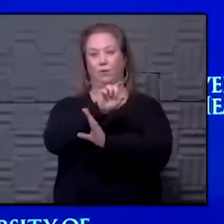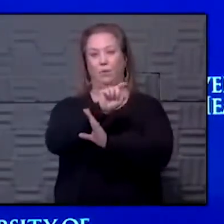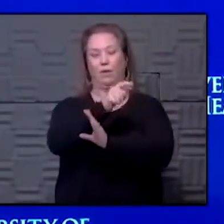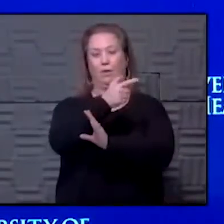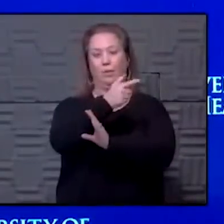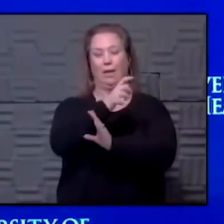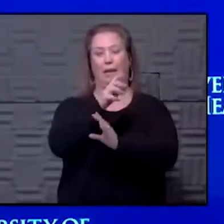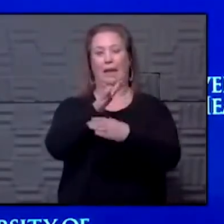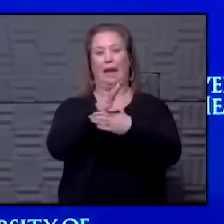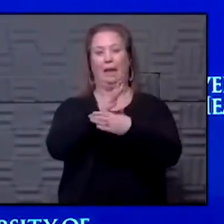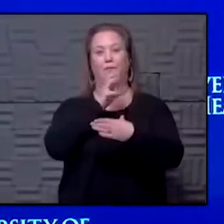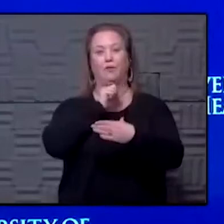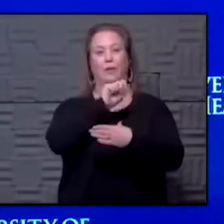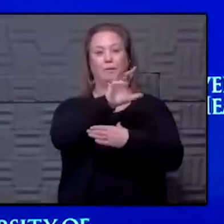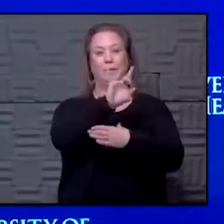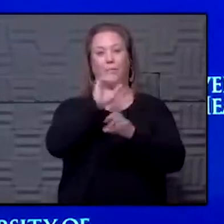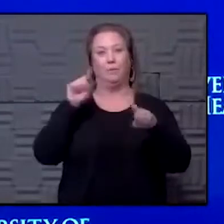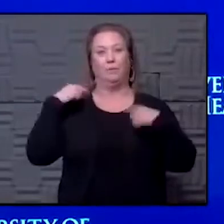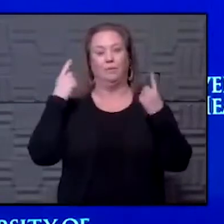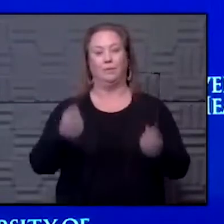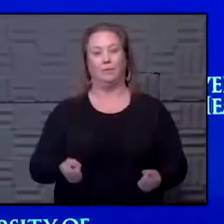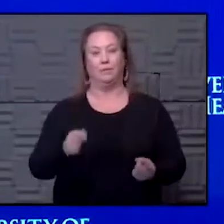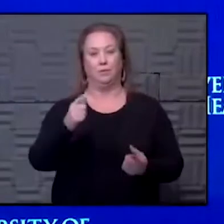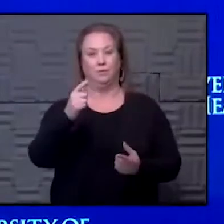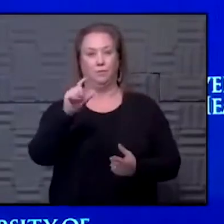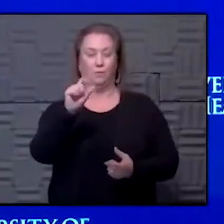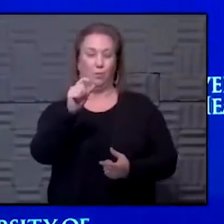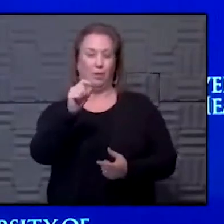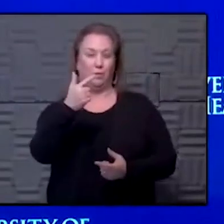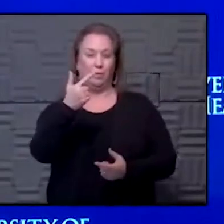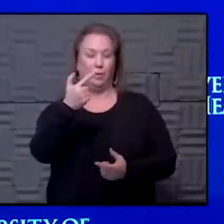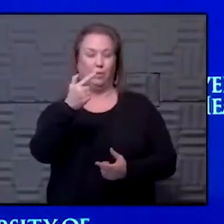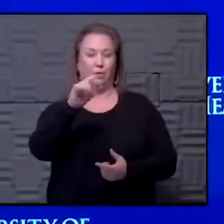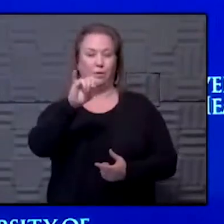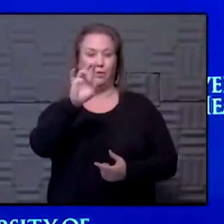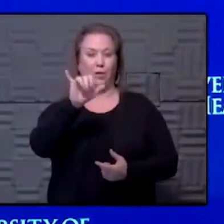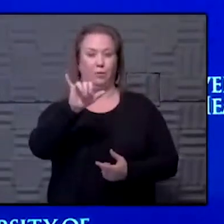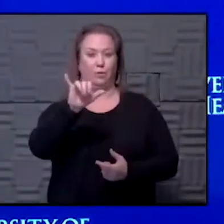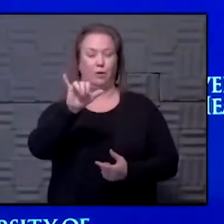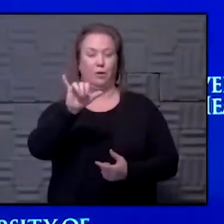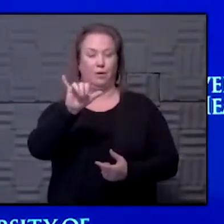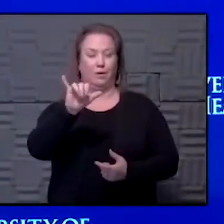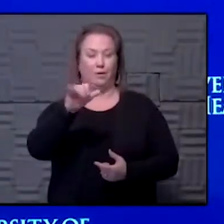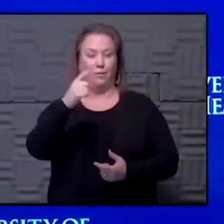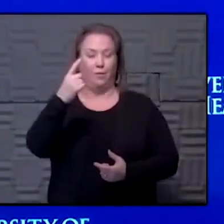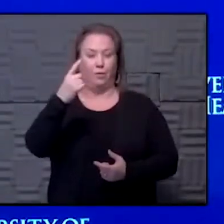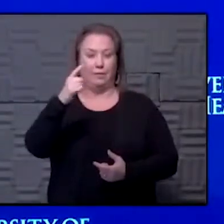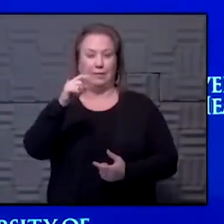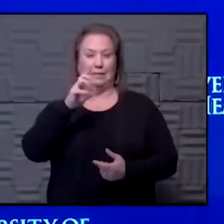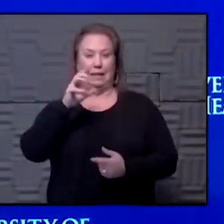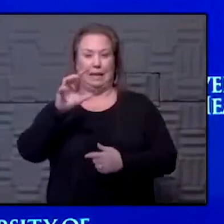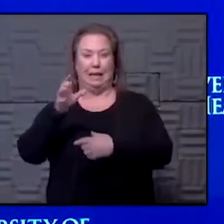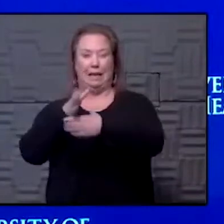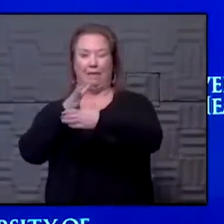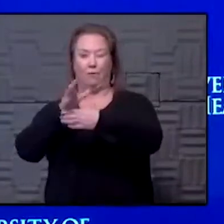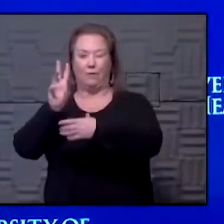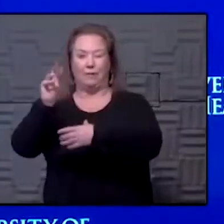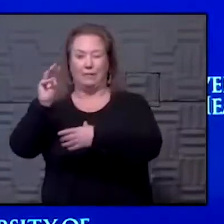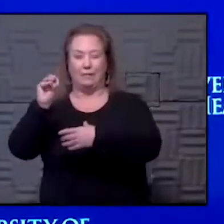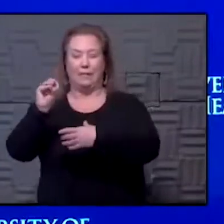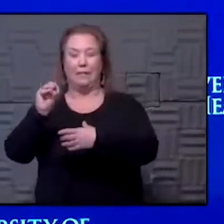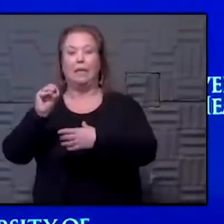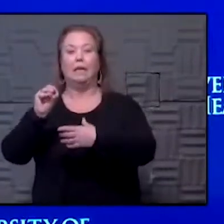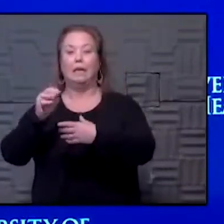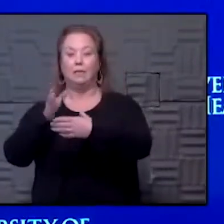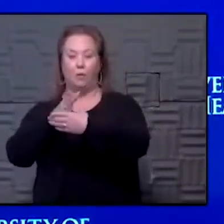age was 58. Since January 1 of 2021, the average age is 60. So it's interesting. So older people still